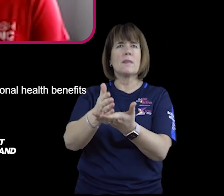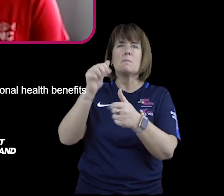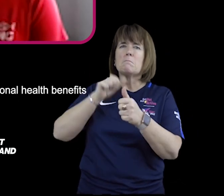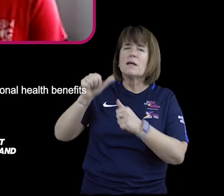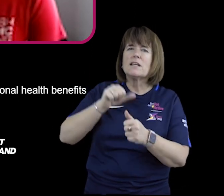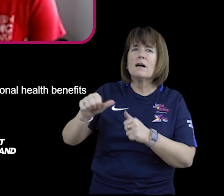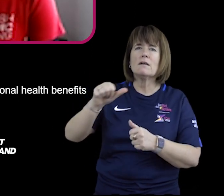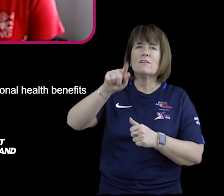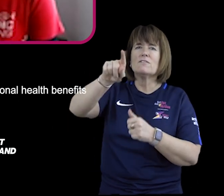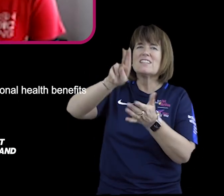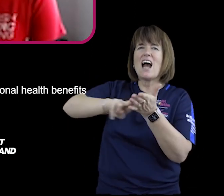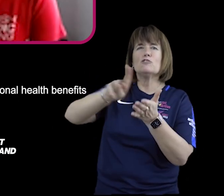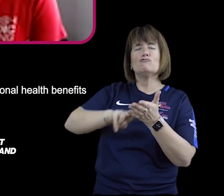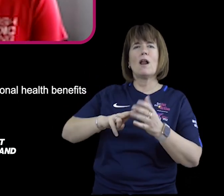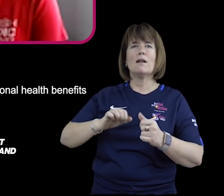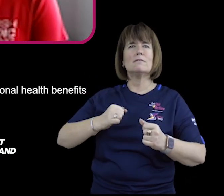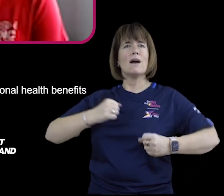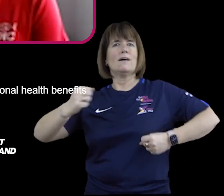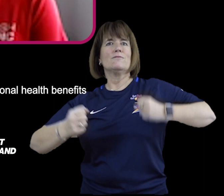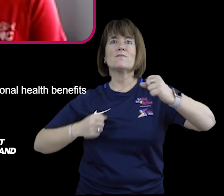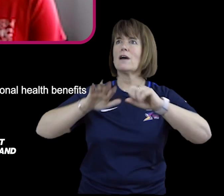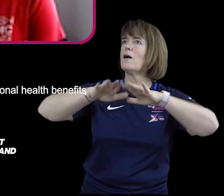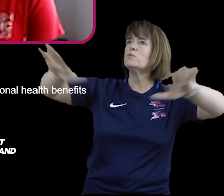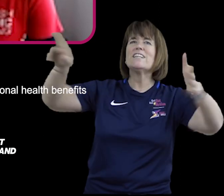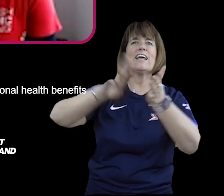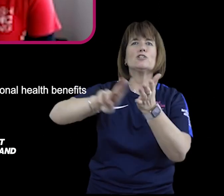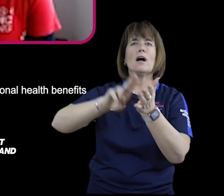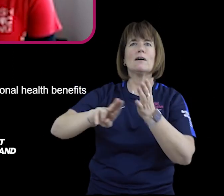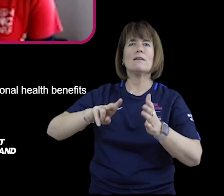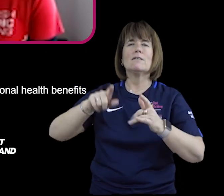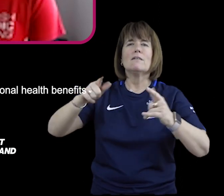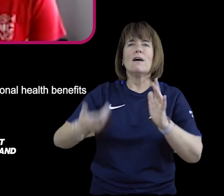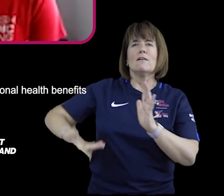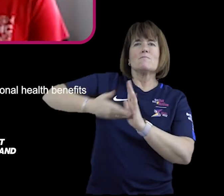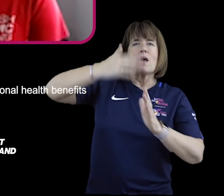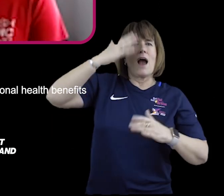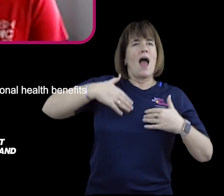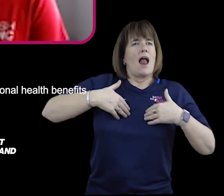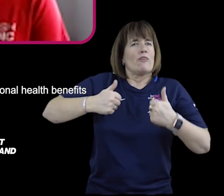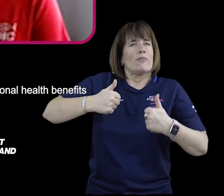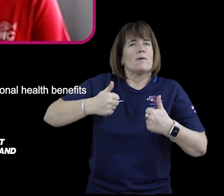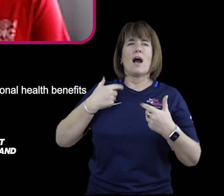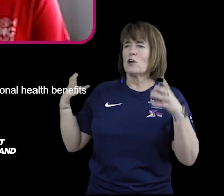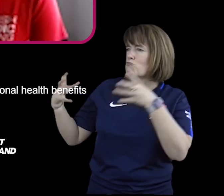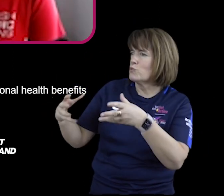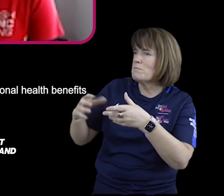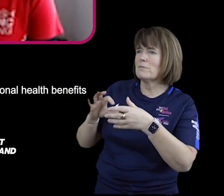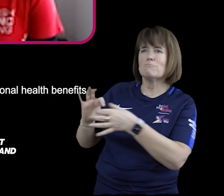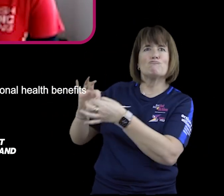Absolutely. Yeah. Yeah. And it's even better if you're active in nature. You get additional health benefits and with